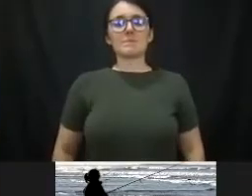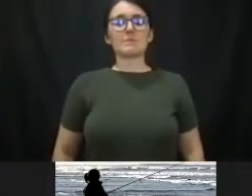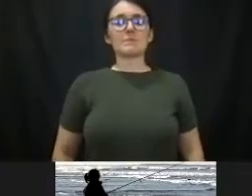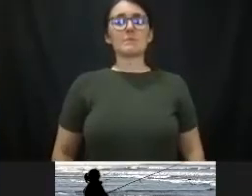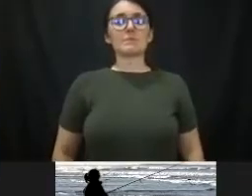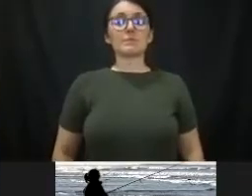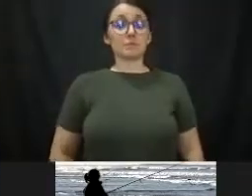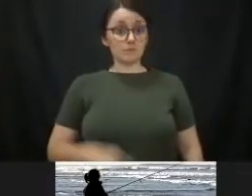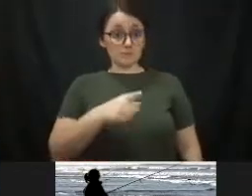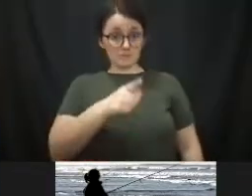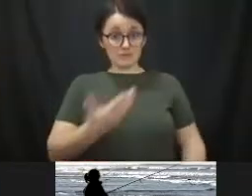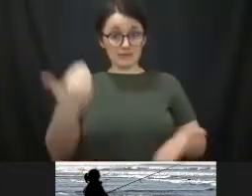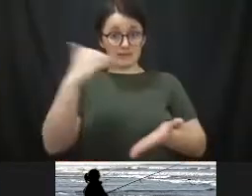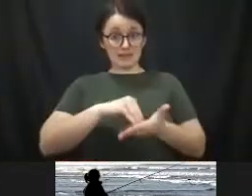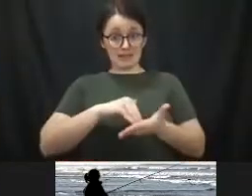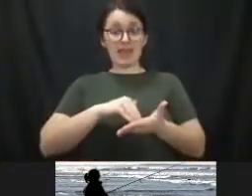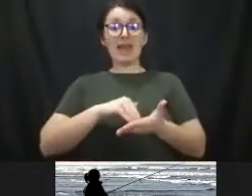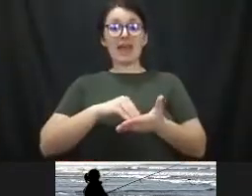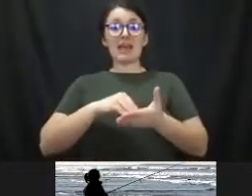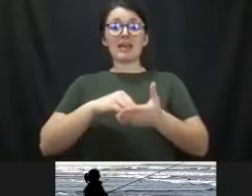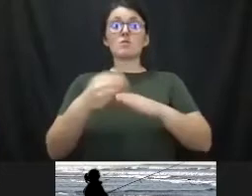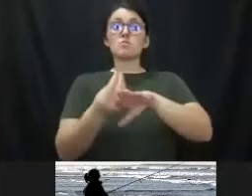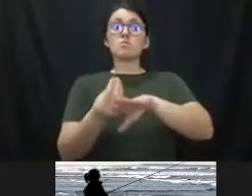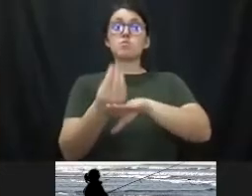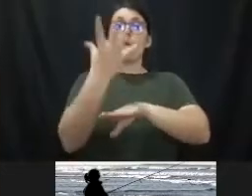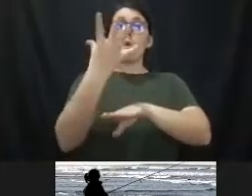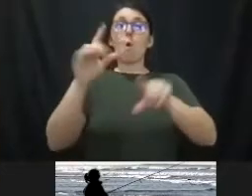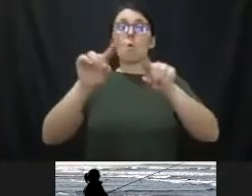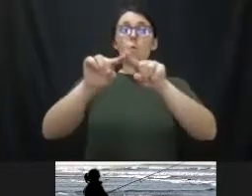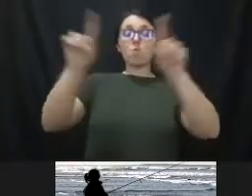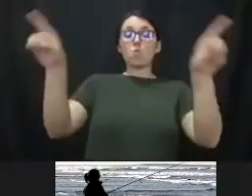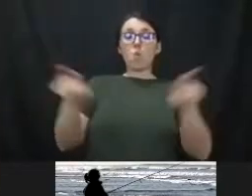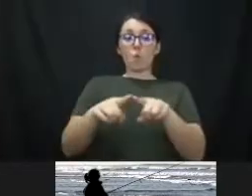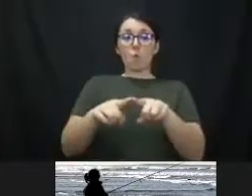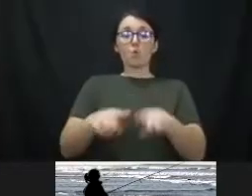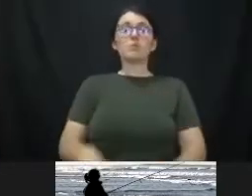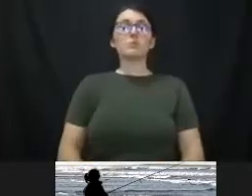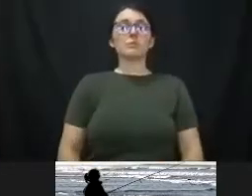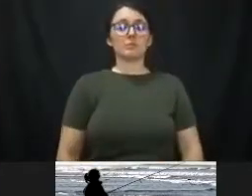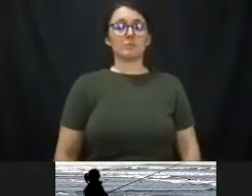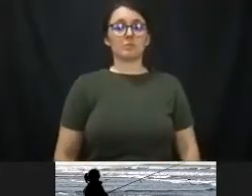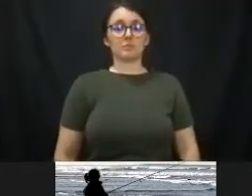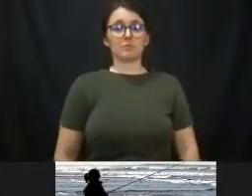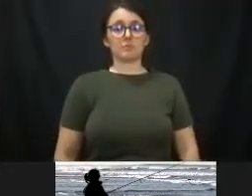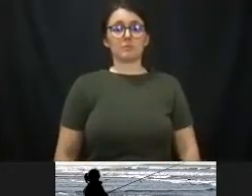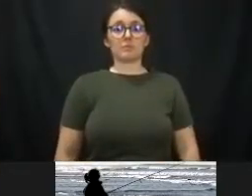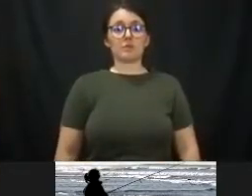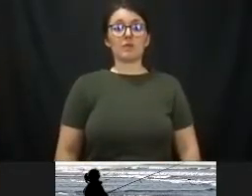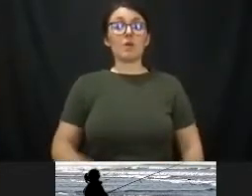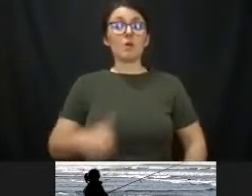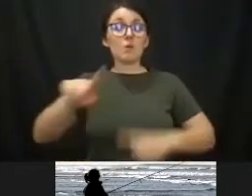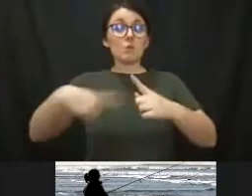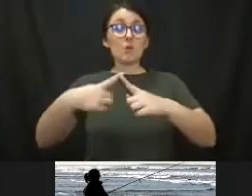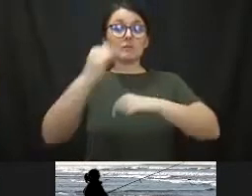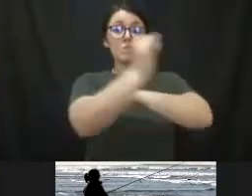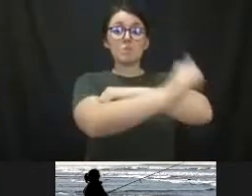So that's what the blow looks like. That's what the blowholes look like. When they hump up, that's what they look